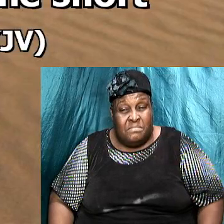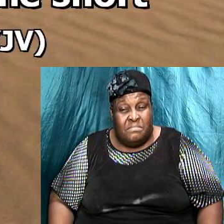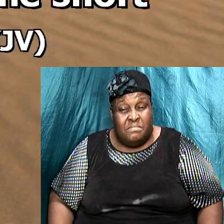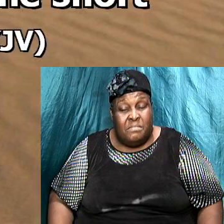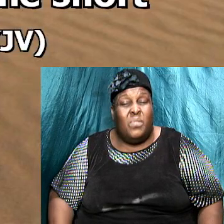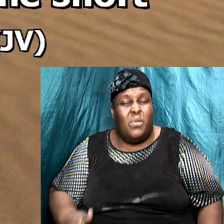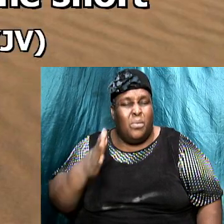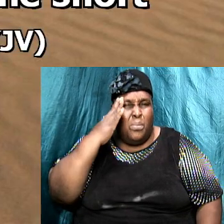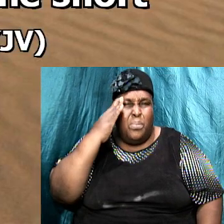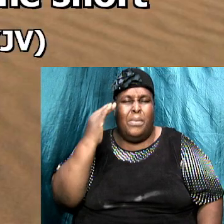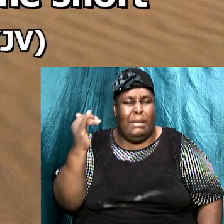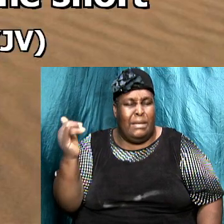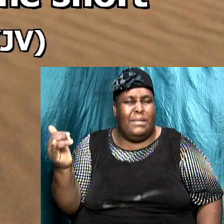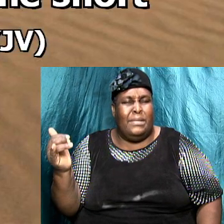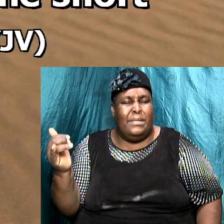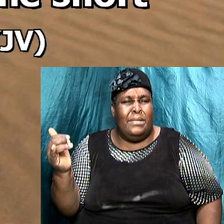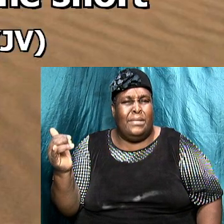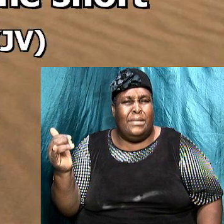Why?